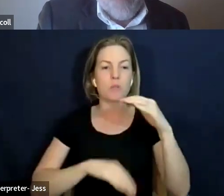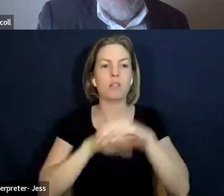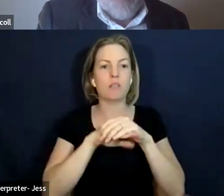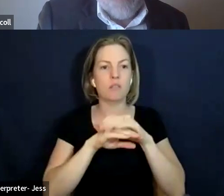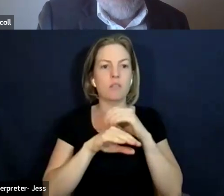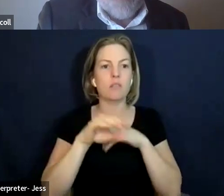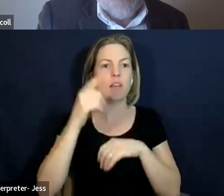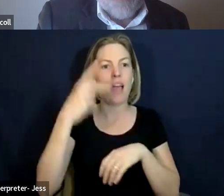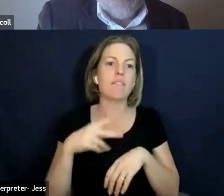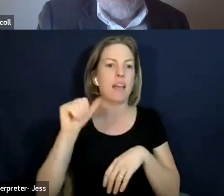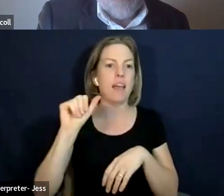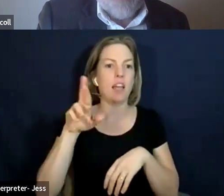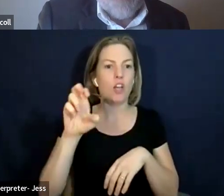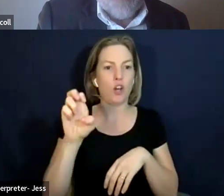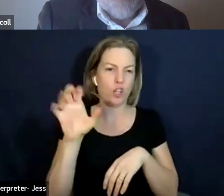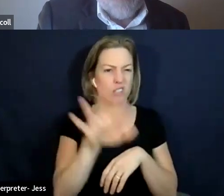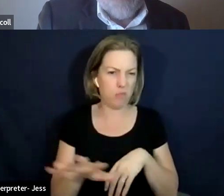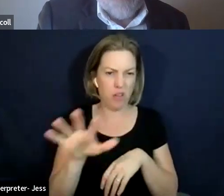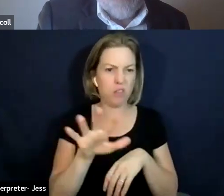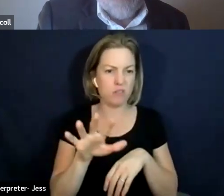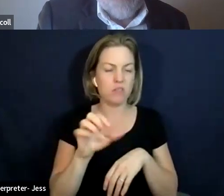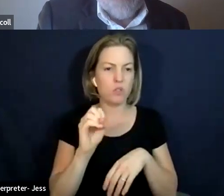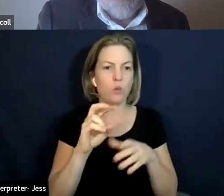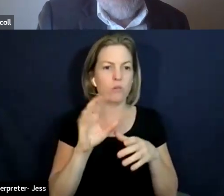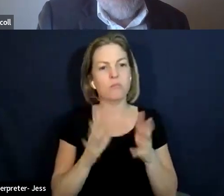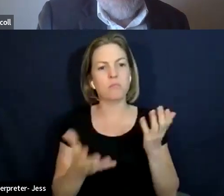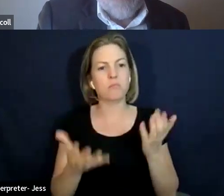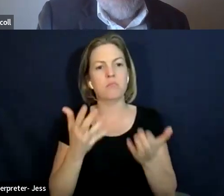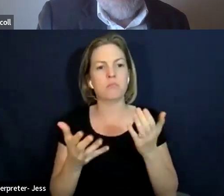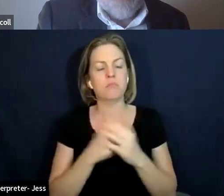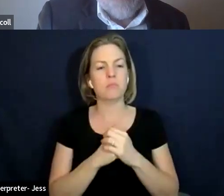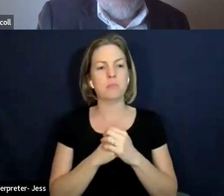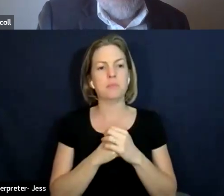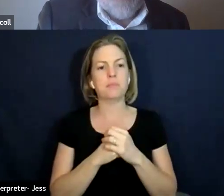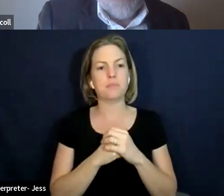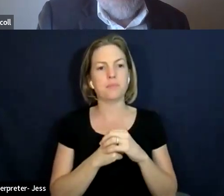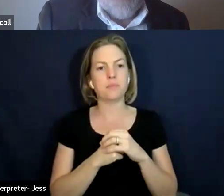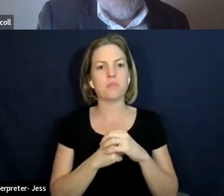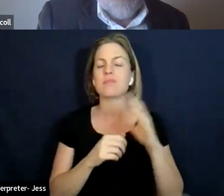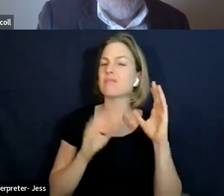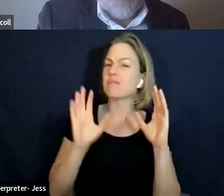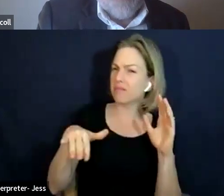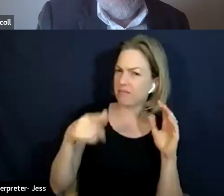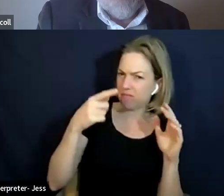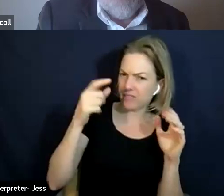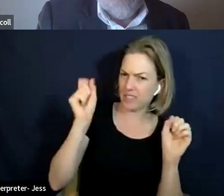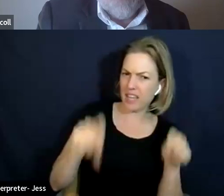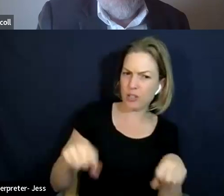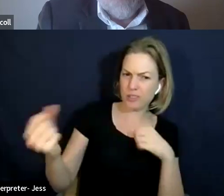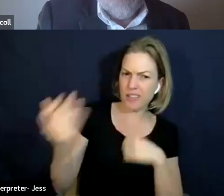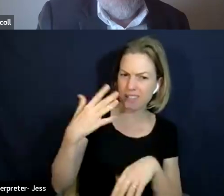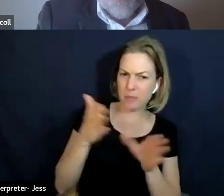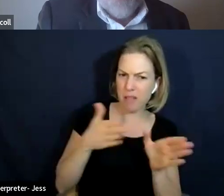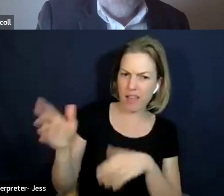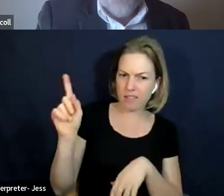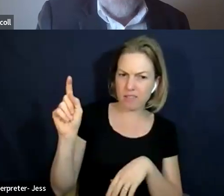half an acre. It's just about at that. So it's probably, Well, can you send us a